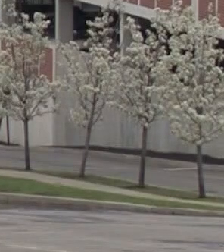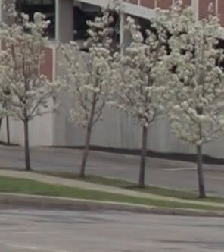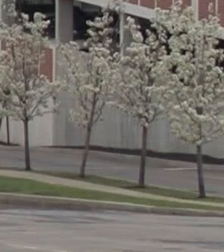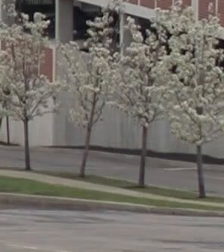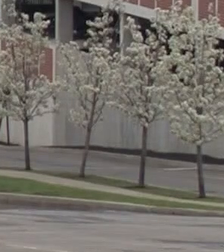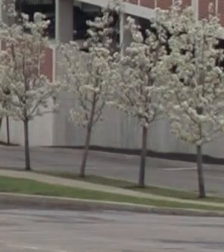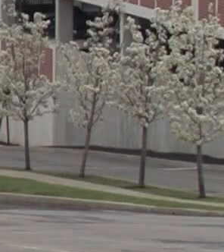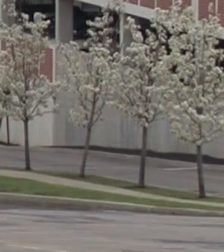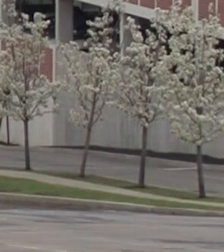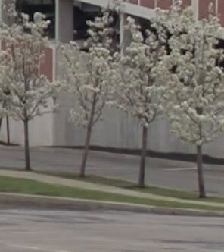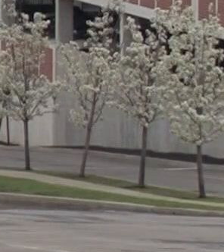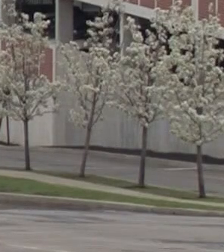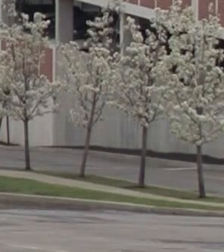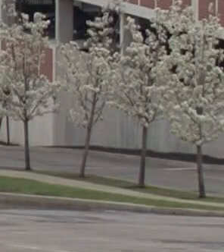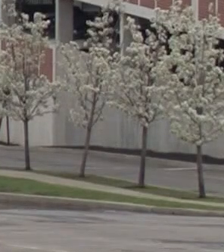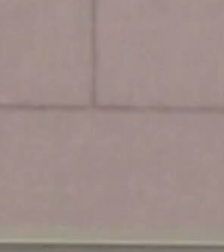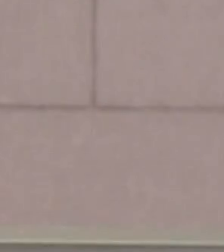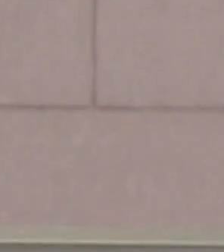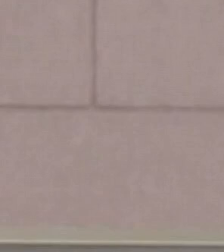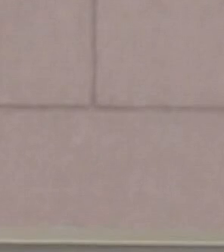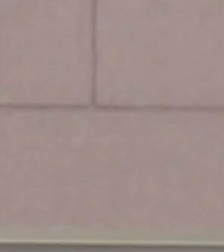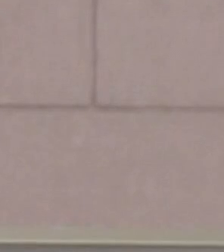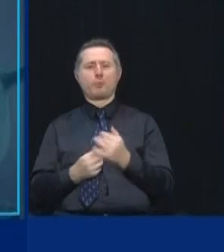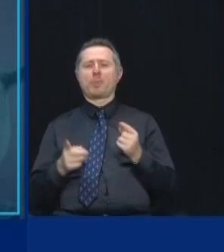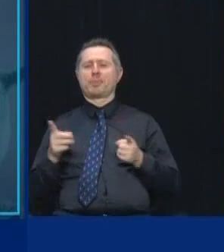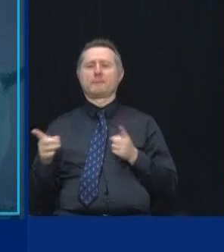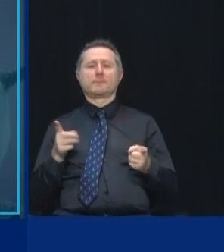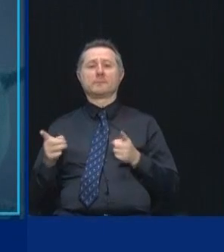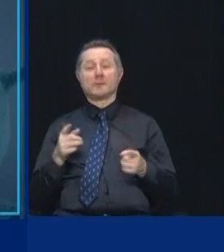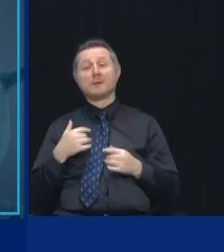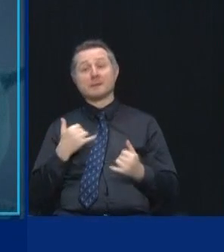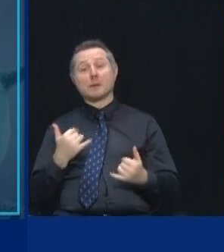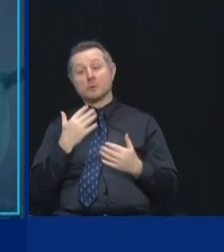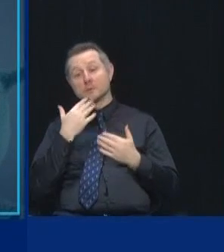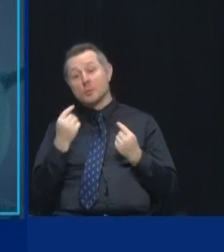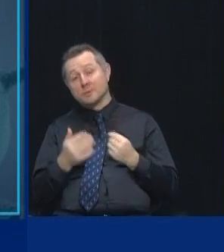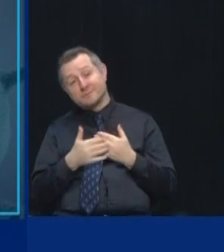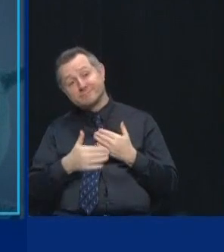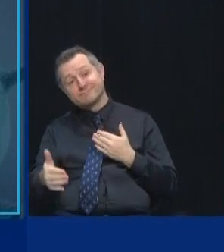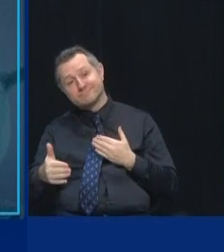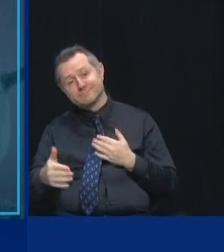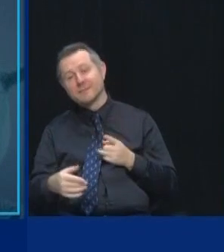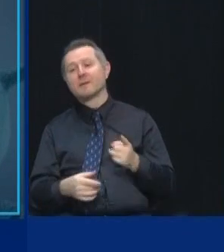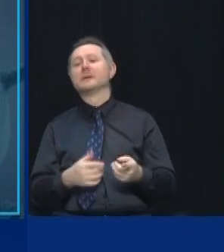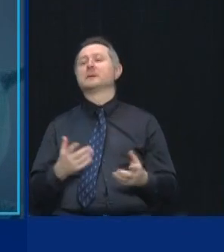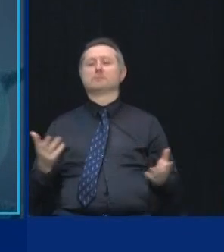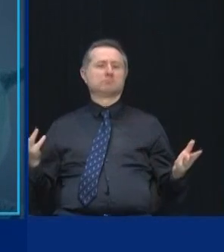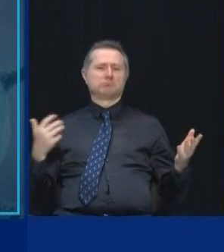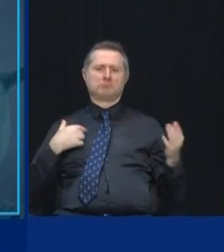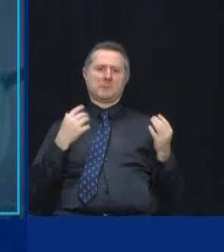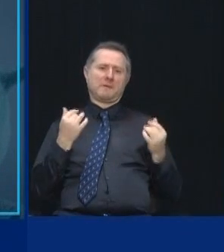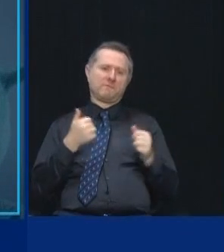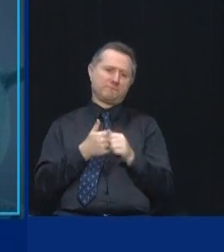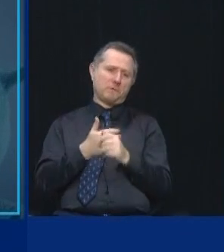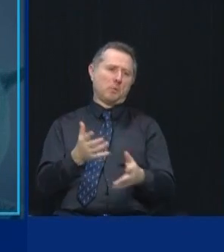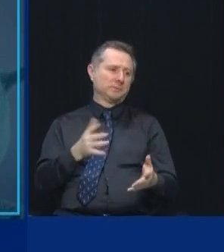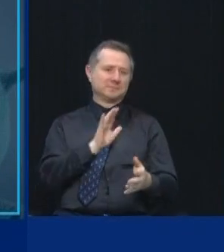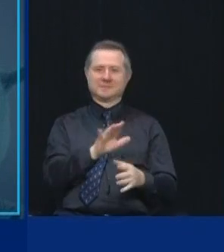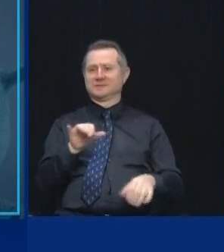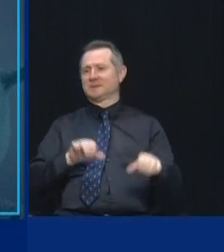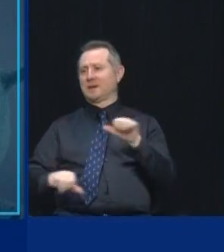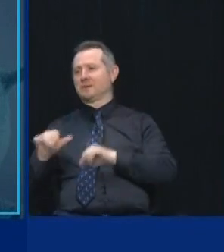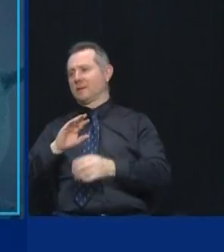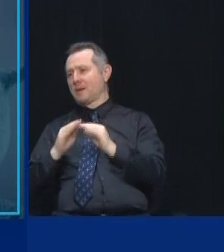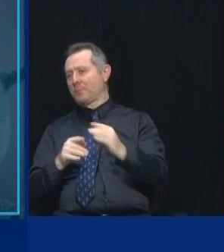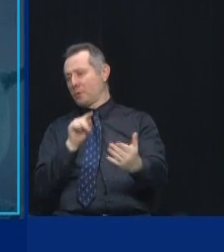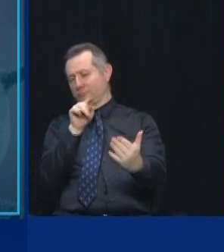next, this is what the governor had to say. What happens next is what the science and the data says happens